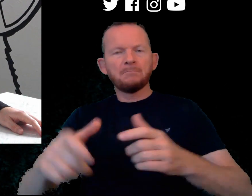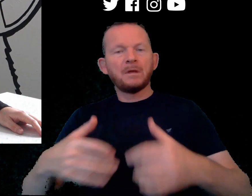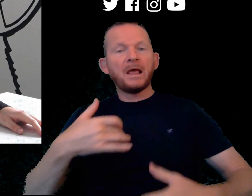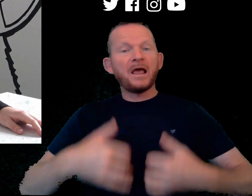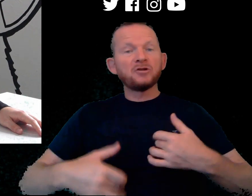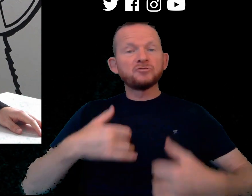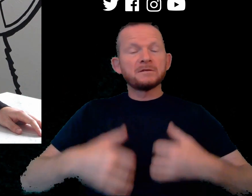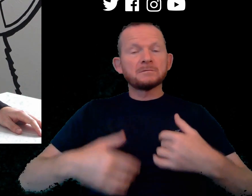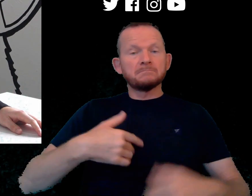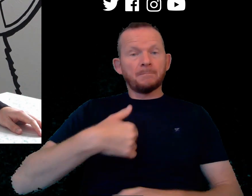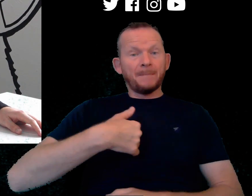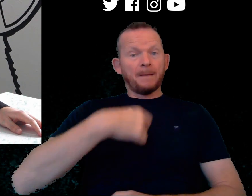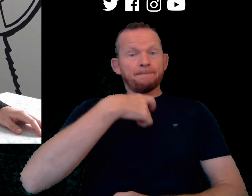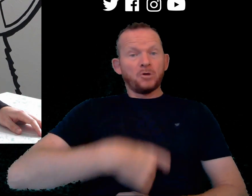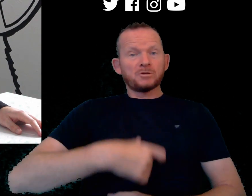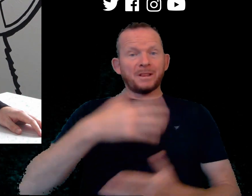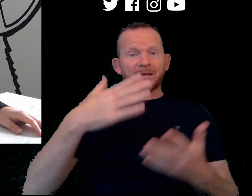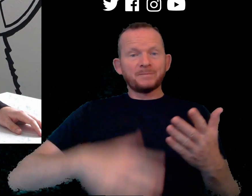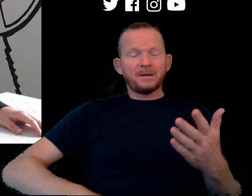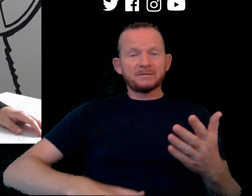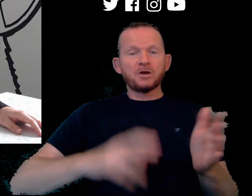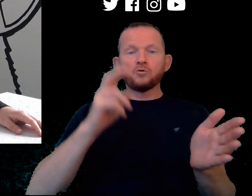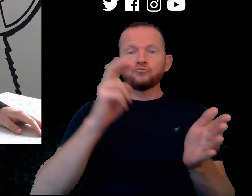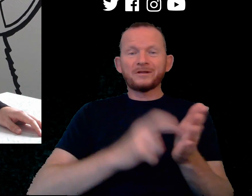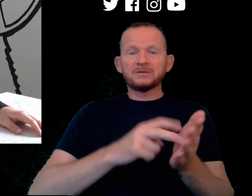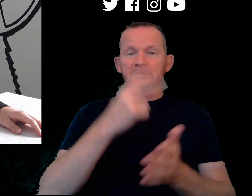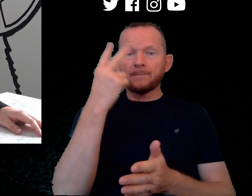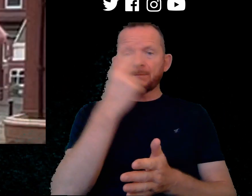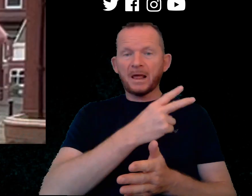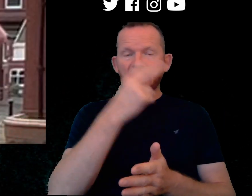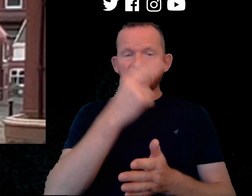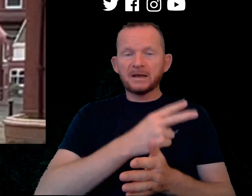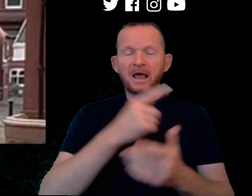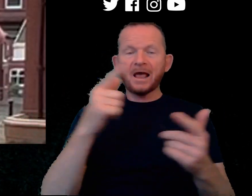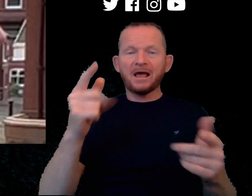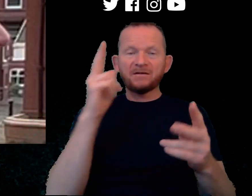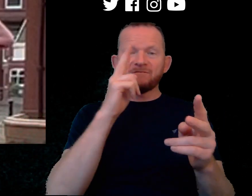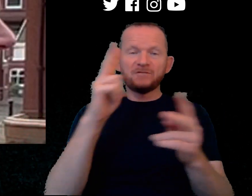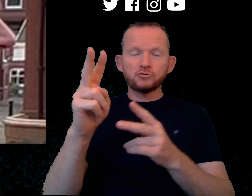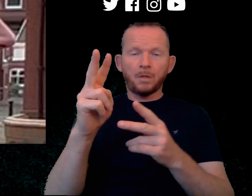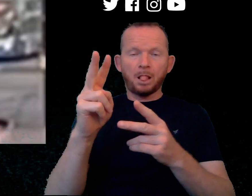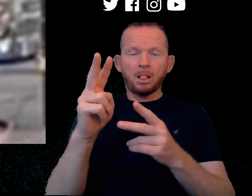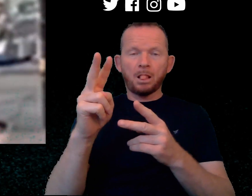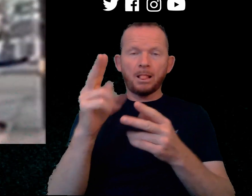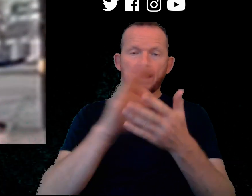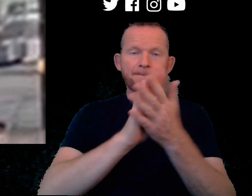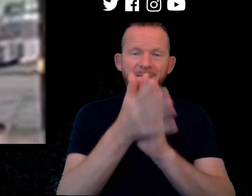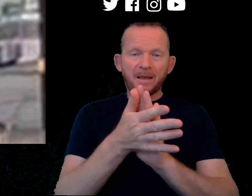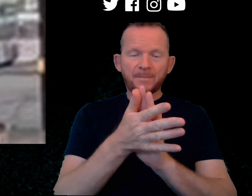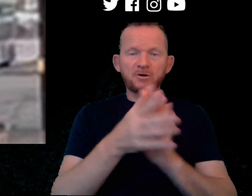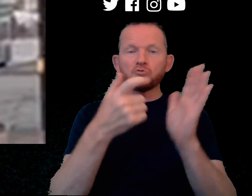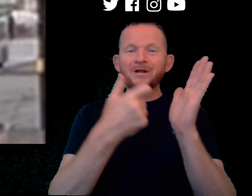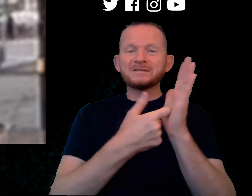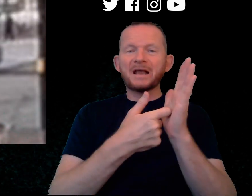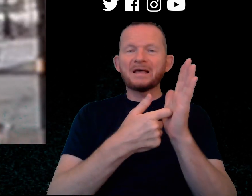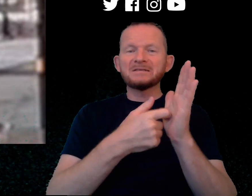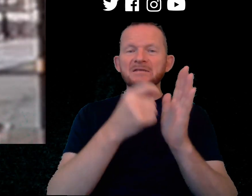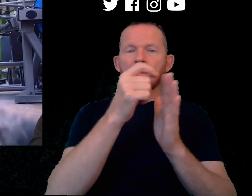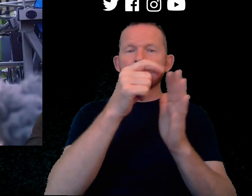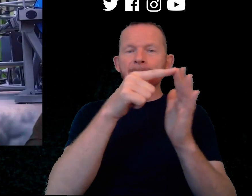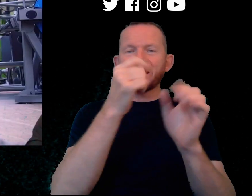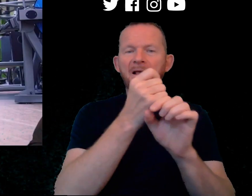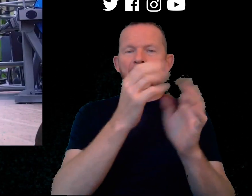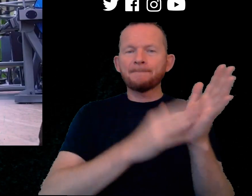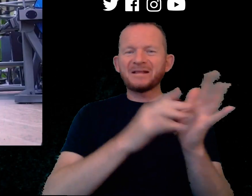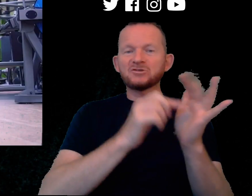My interest in this space comes from my own personal experience, being registered blind, having a degenerative visual impairment, retinitis pigmentosa.